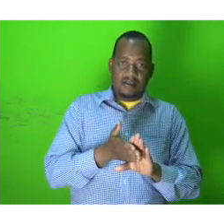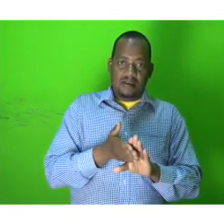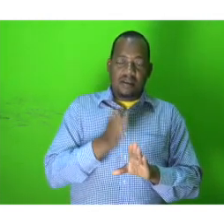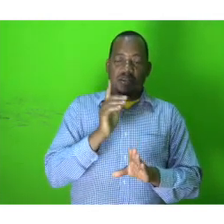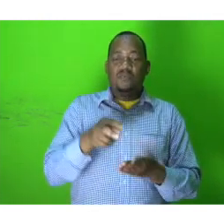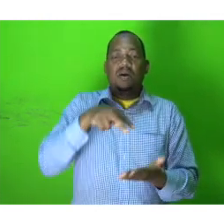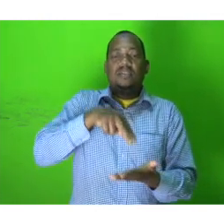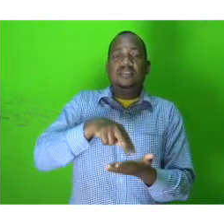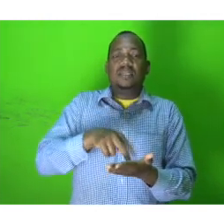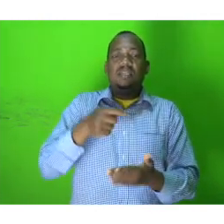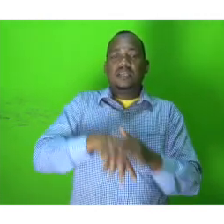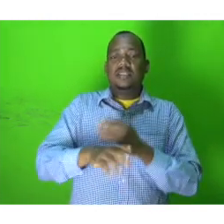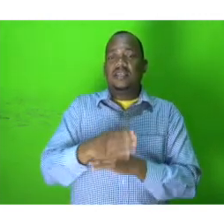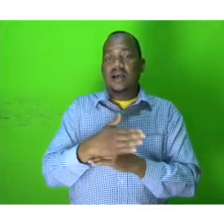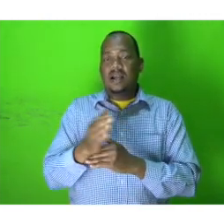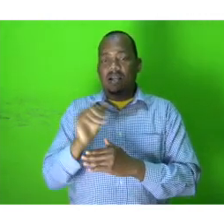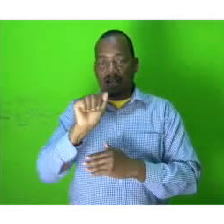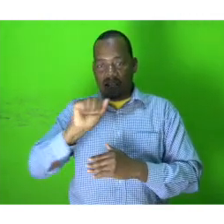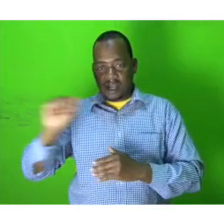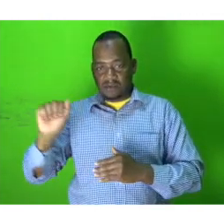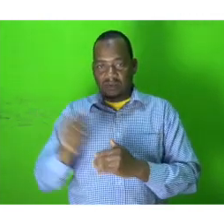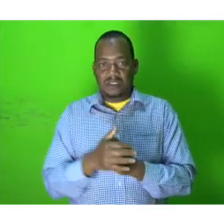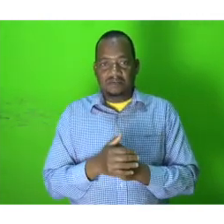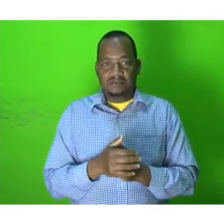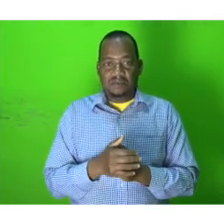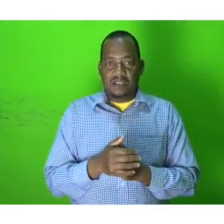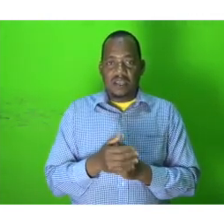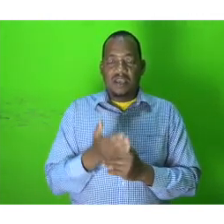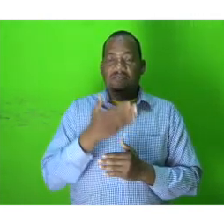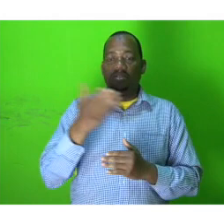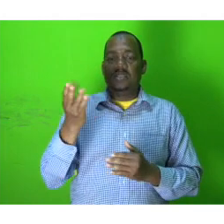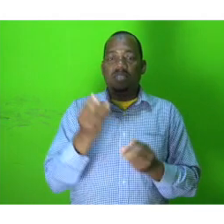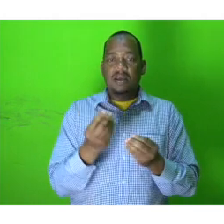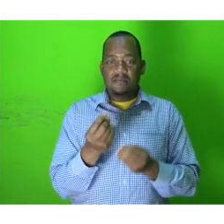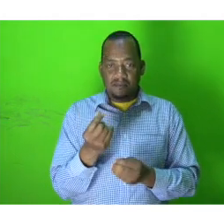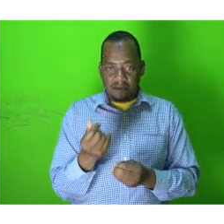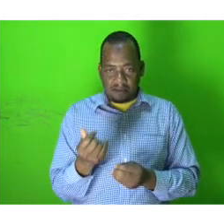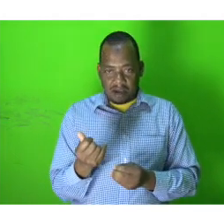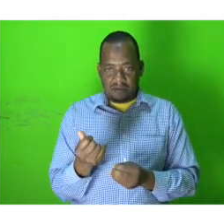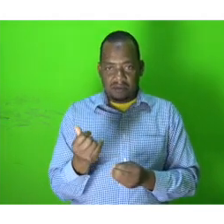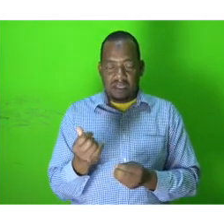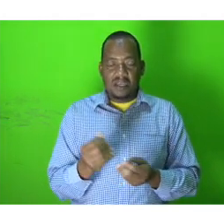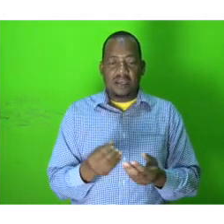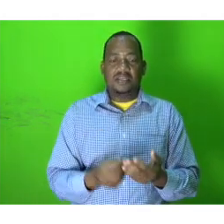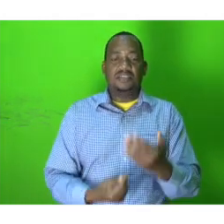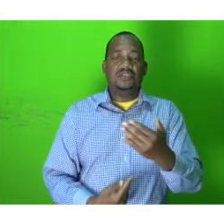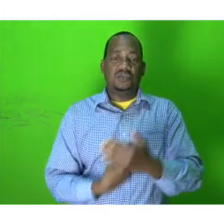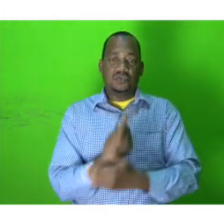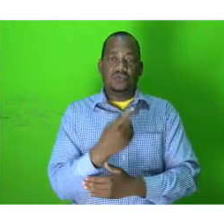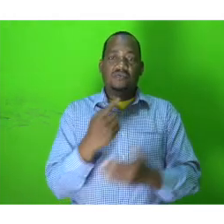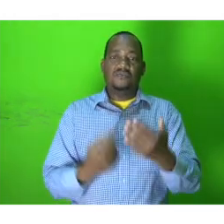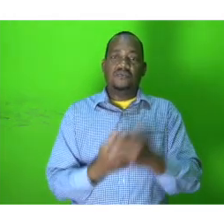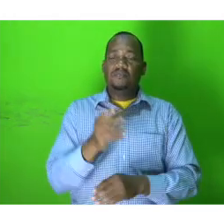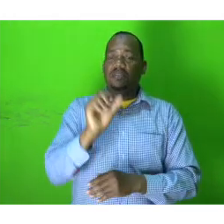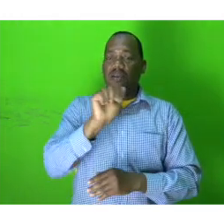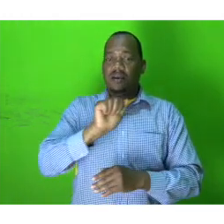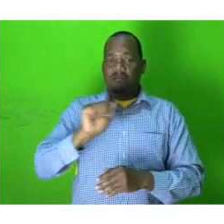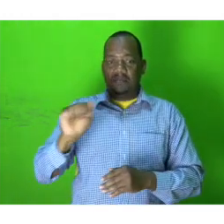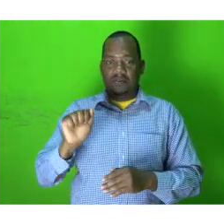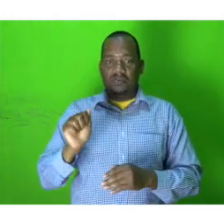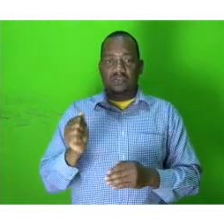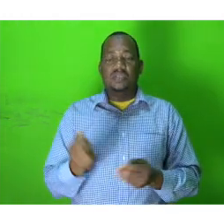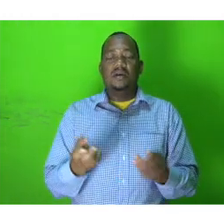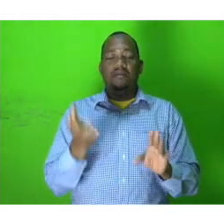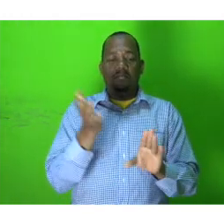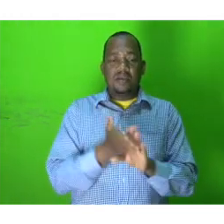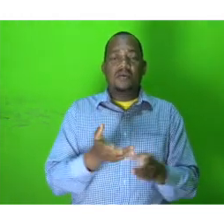of what stand on the account. When some amount is withdrawn in excess, the bank